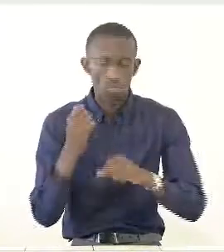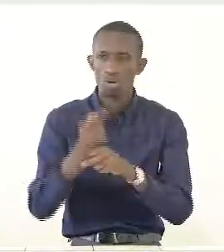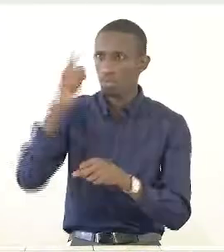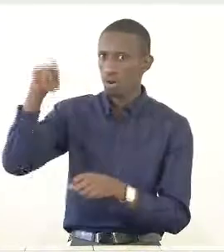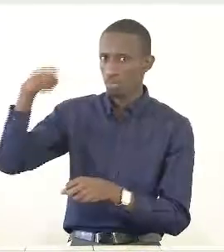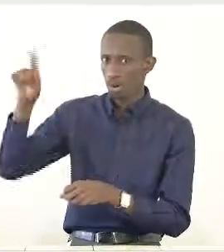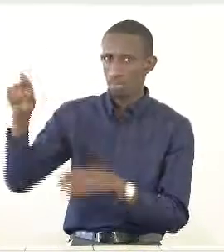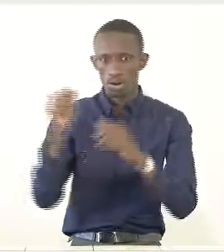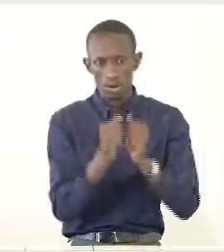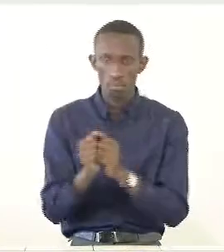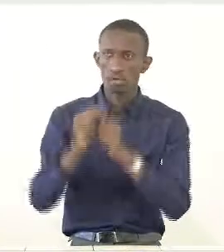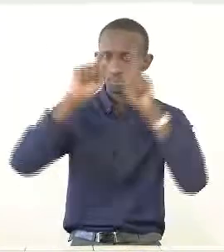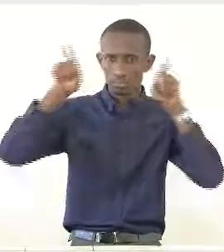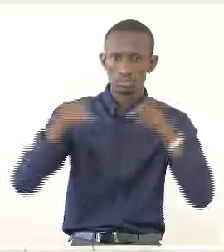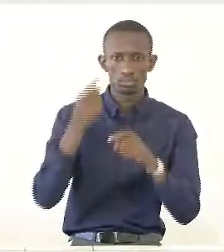chalkboard.